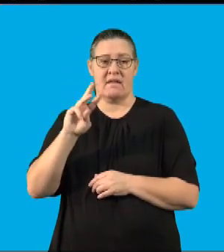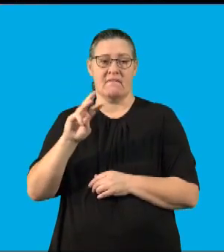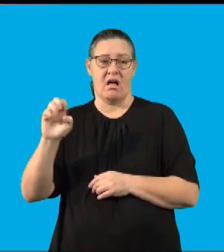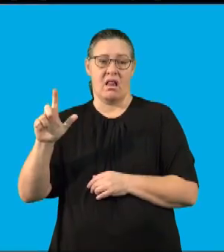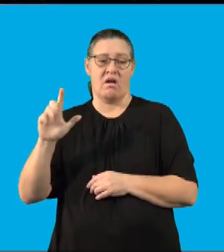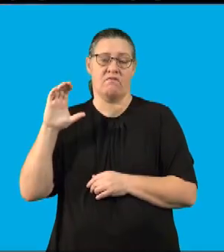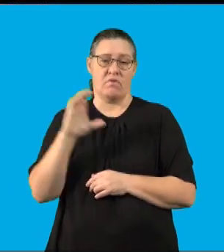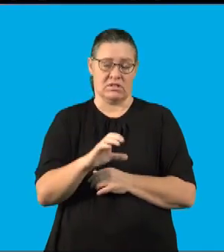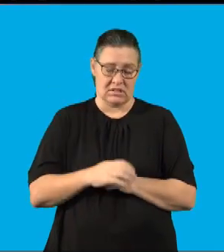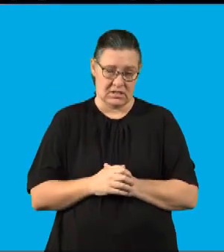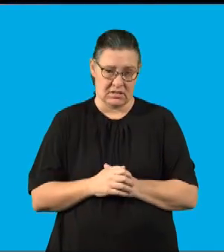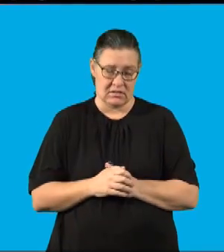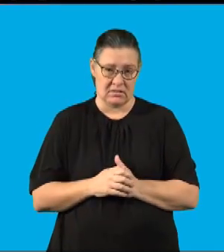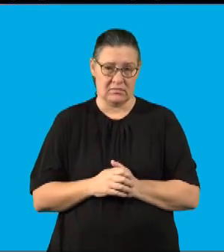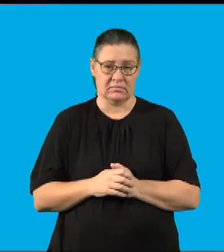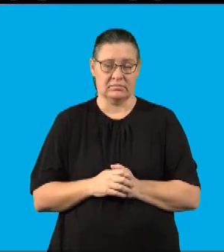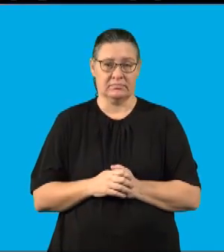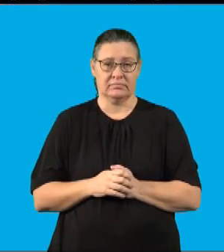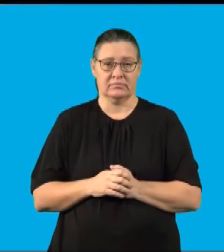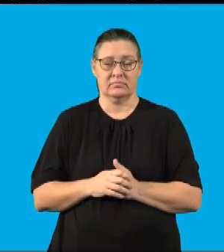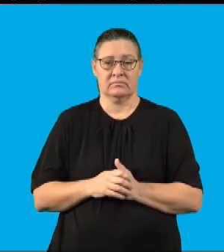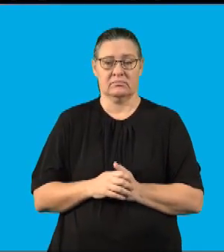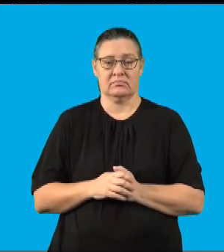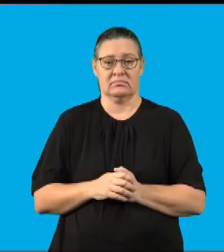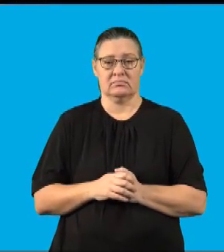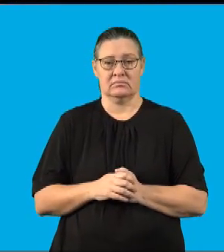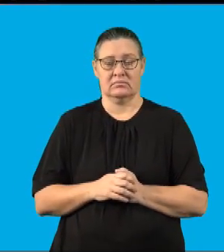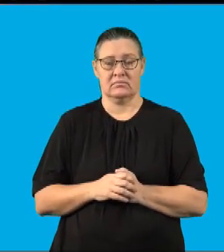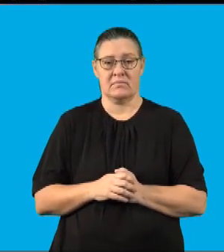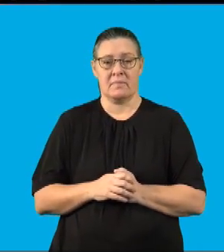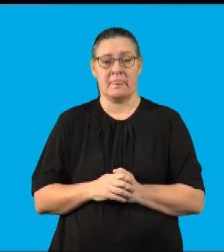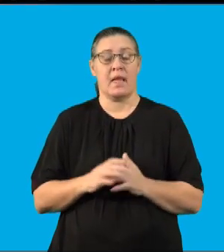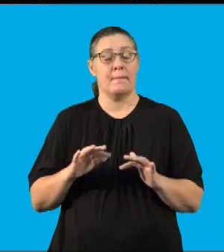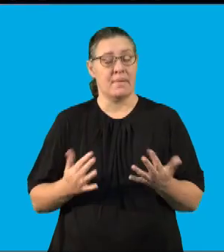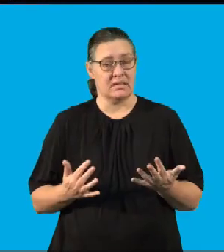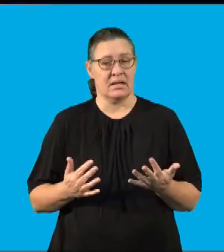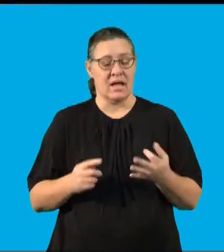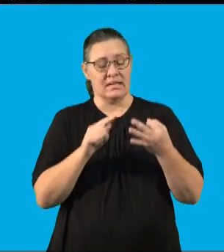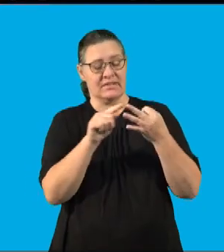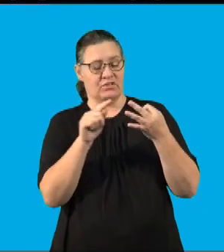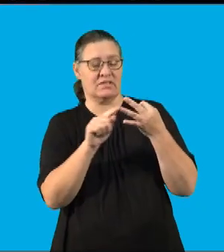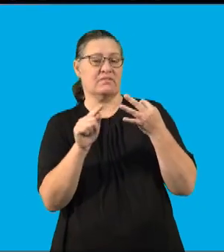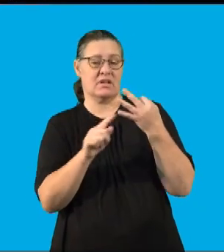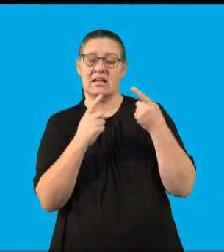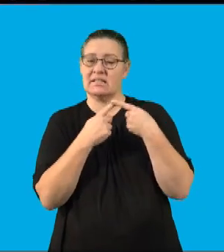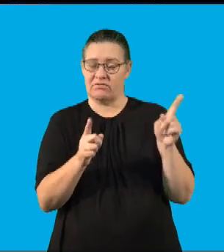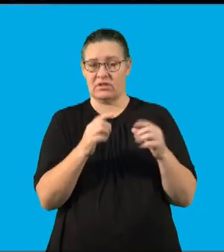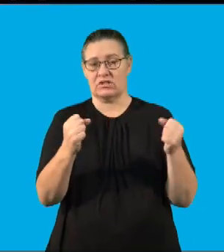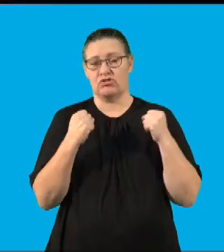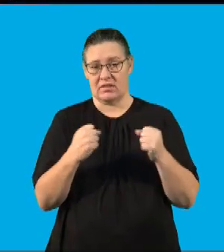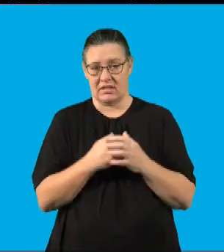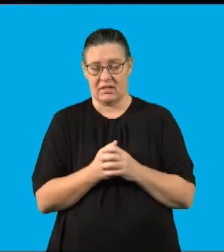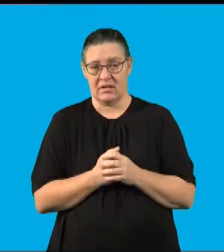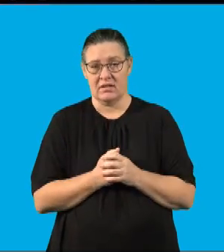forces. So all three of these intermolecular forces, they are known as our van der Waals forces. However, they are different in terms of the strength.